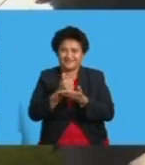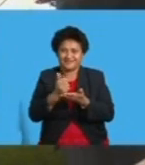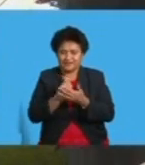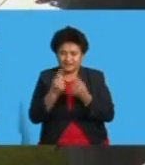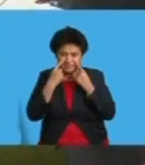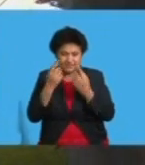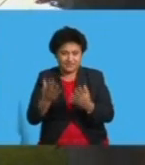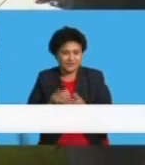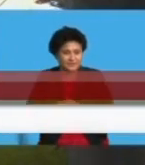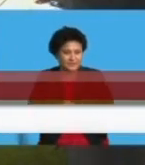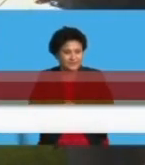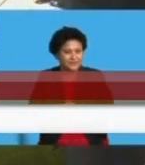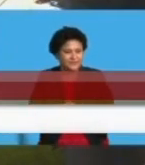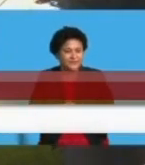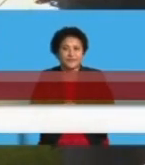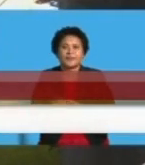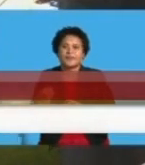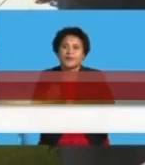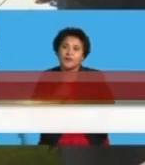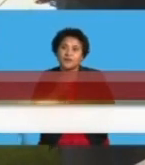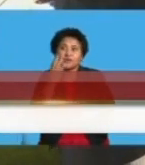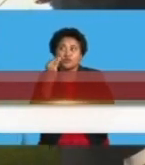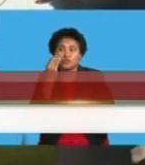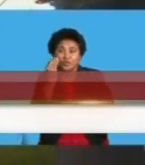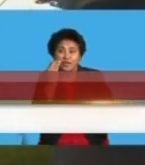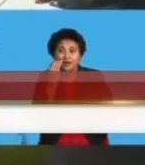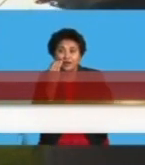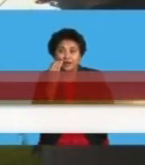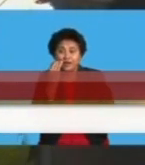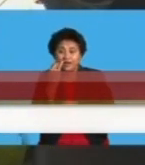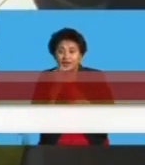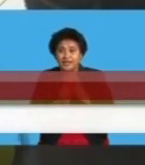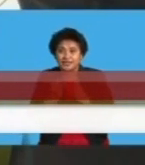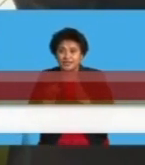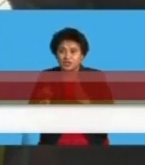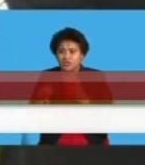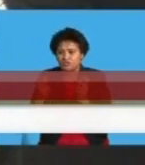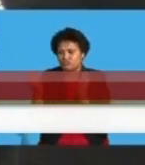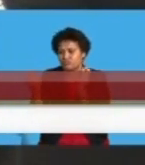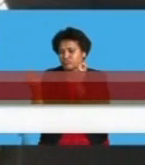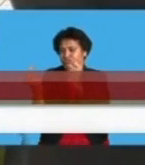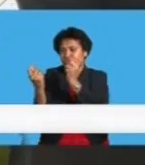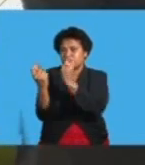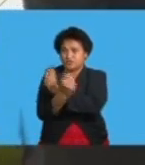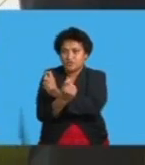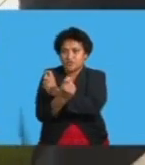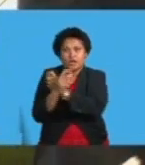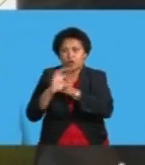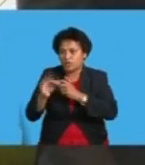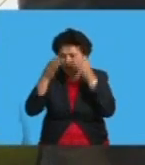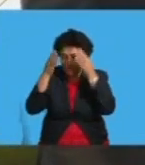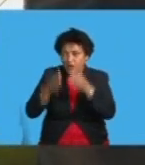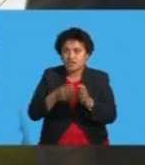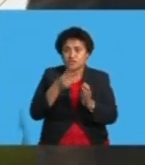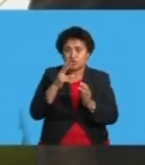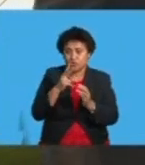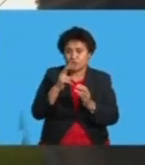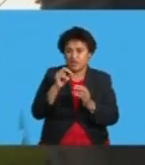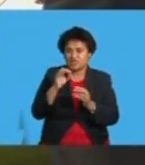The sugar industry landscape has changed dramatically, not only from 2006, but way back